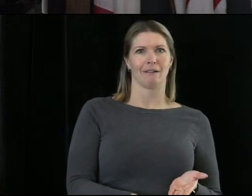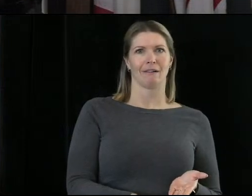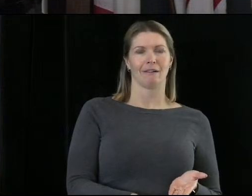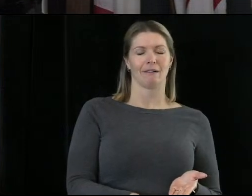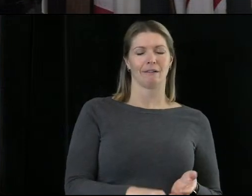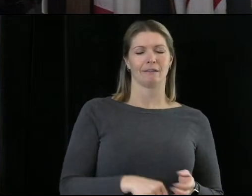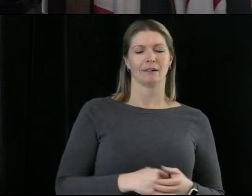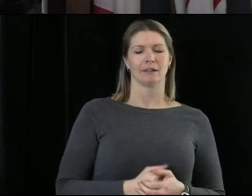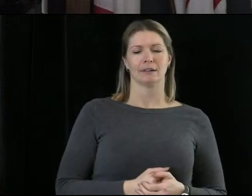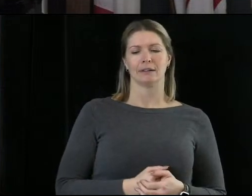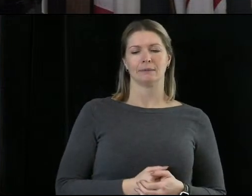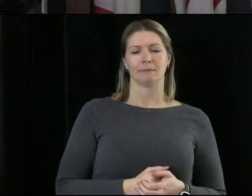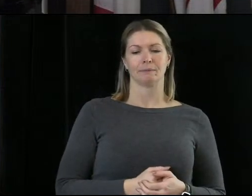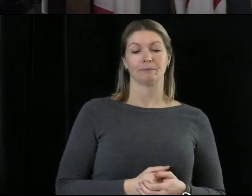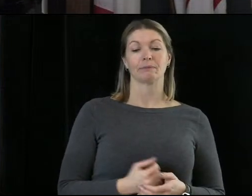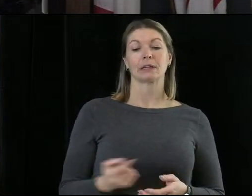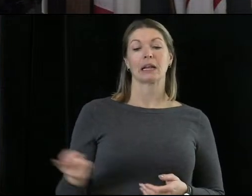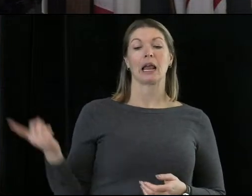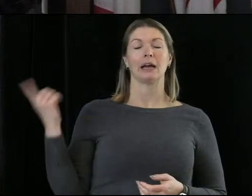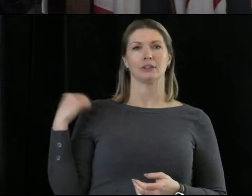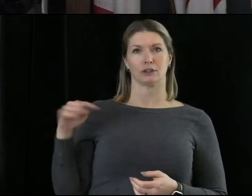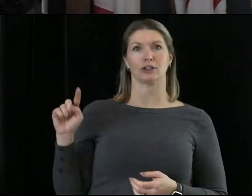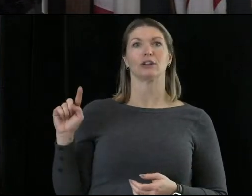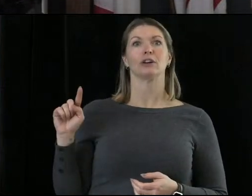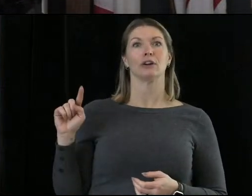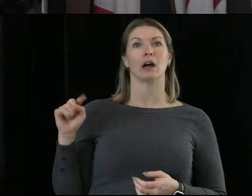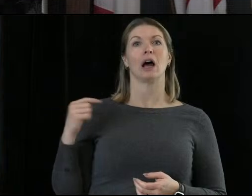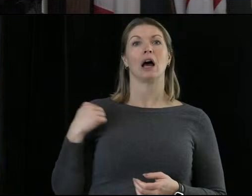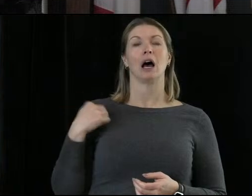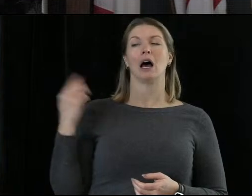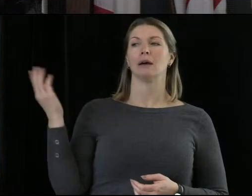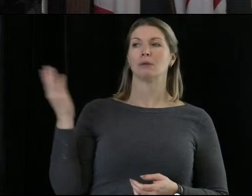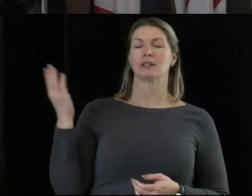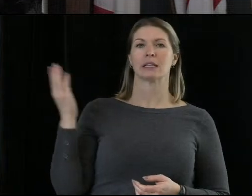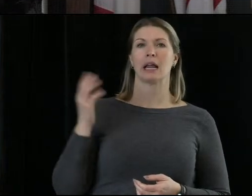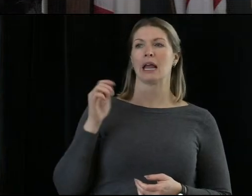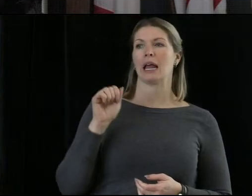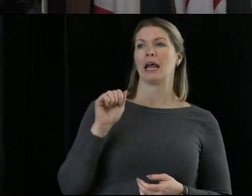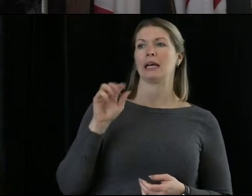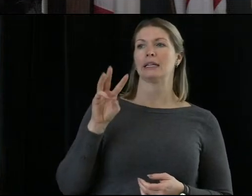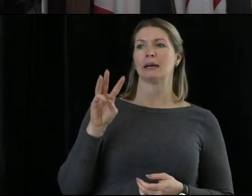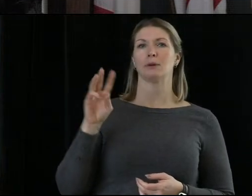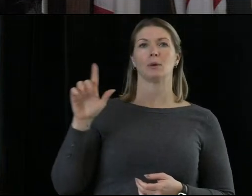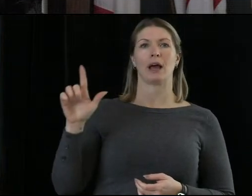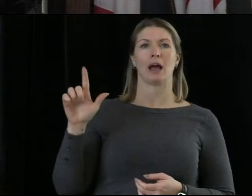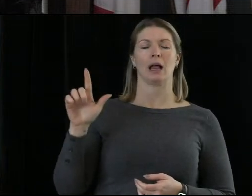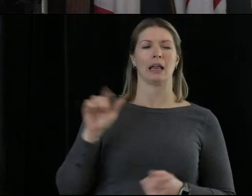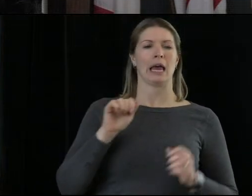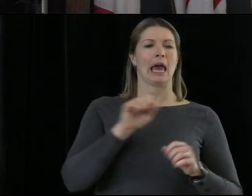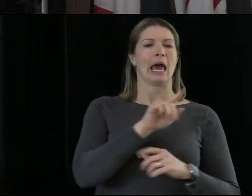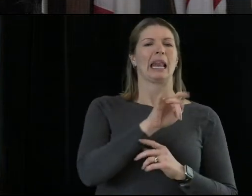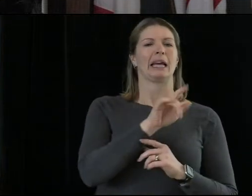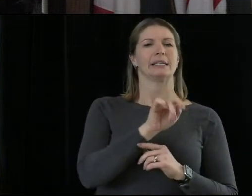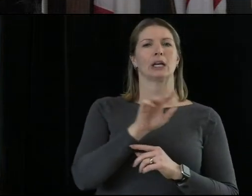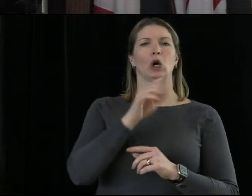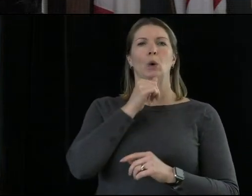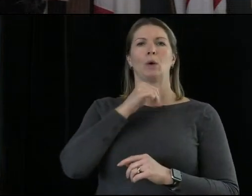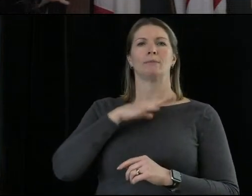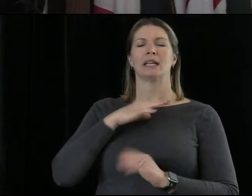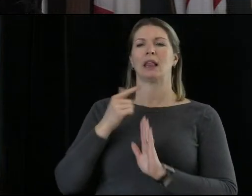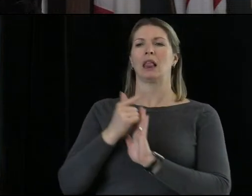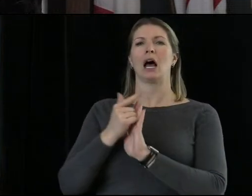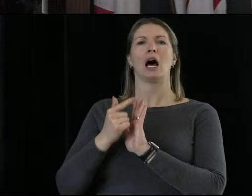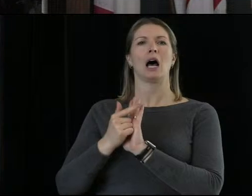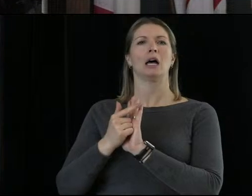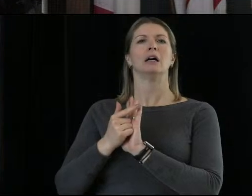Last year, I presented to the AWLE conference. It's at Atlantic Women in Law Enforcement, and I presented a